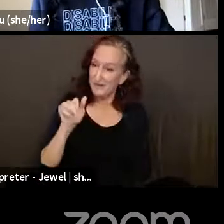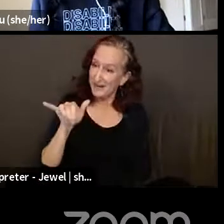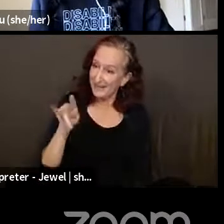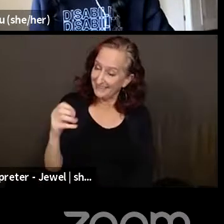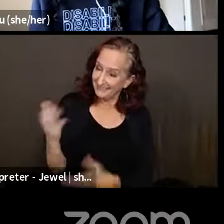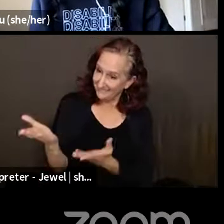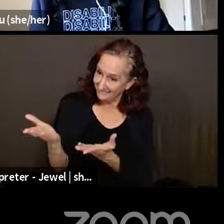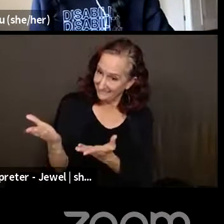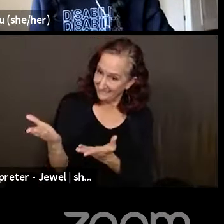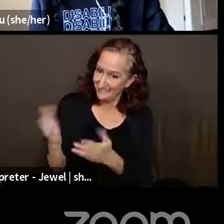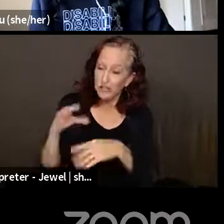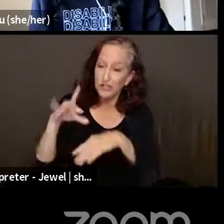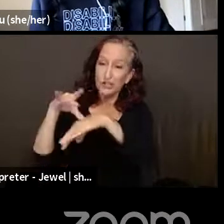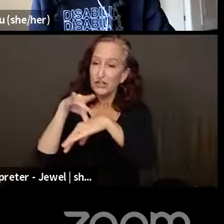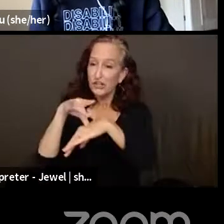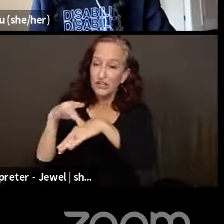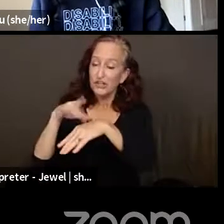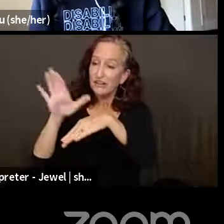Word to Wayne.